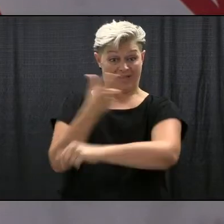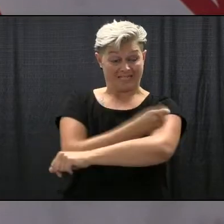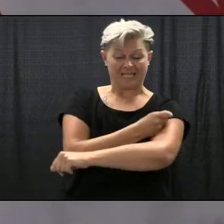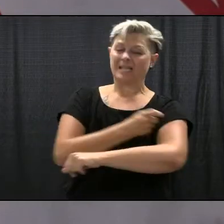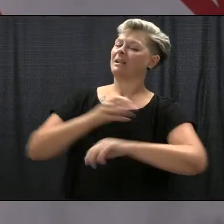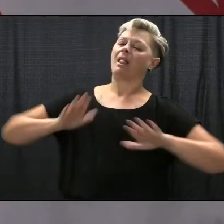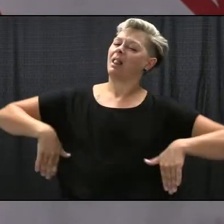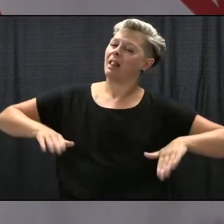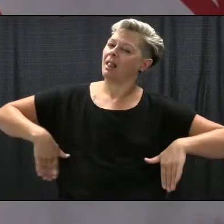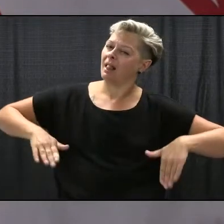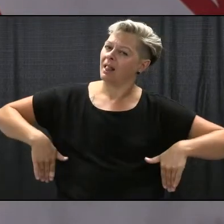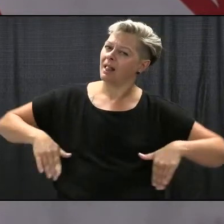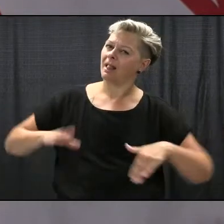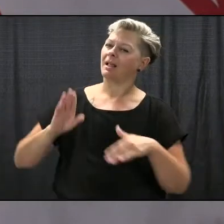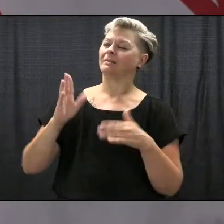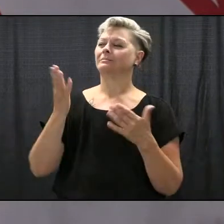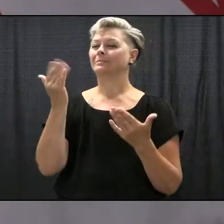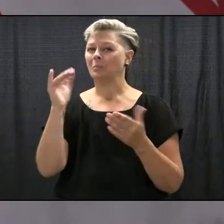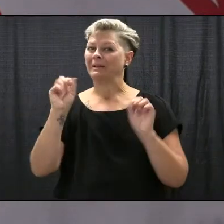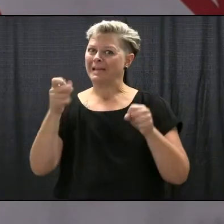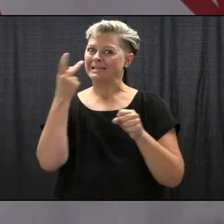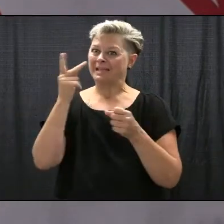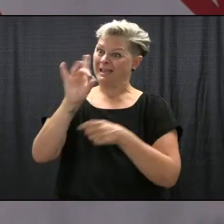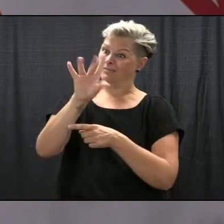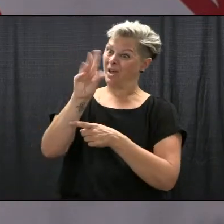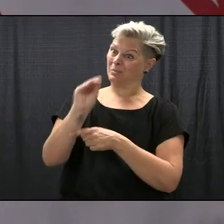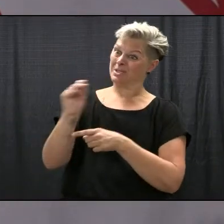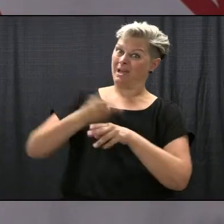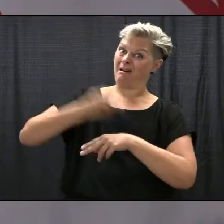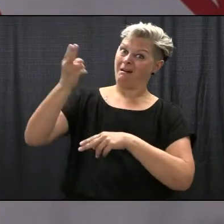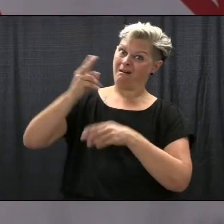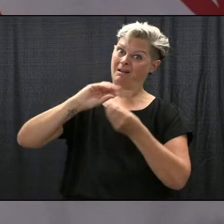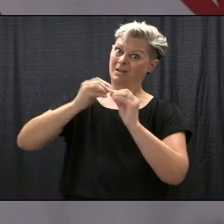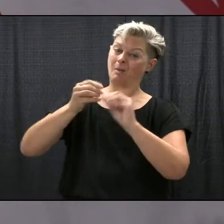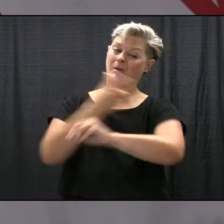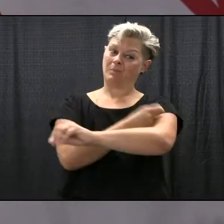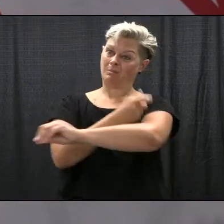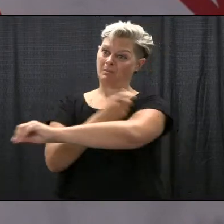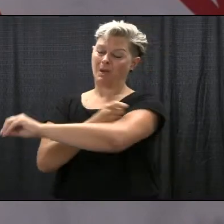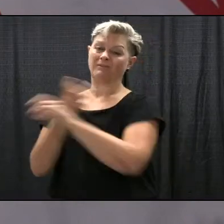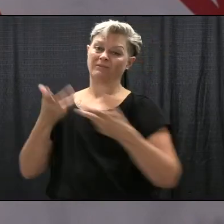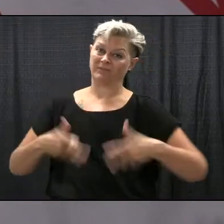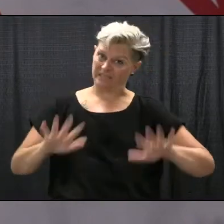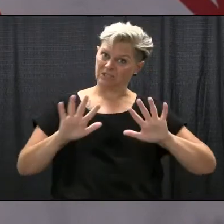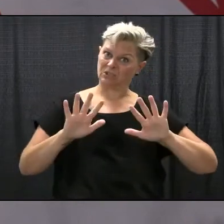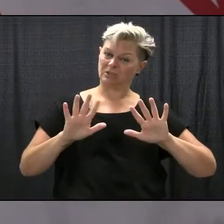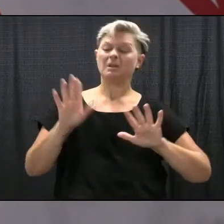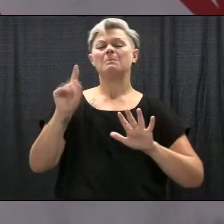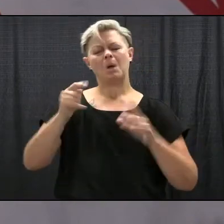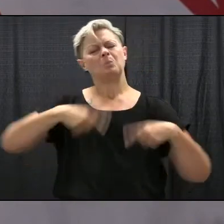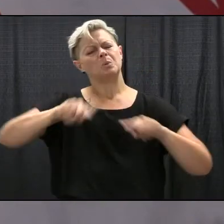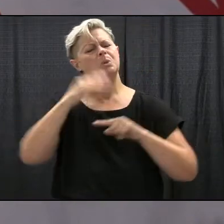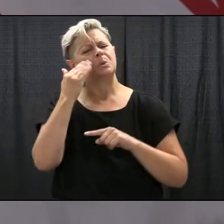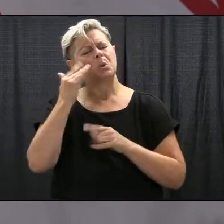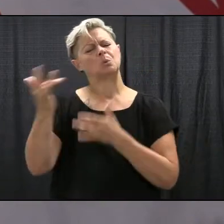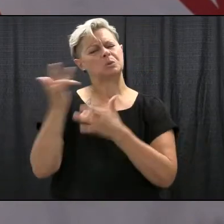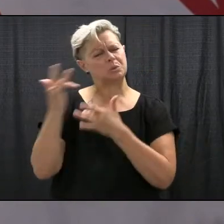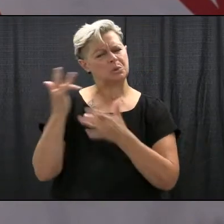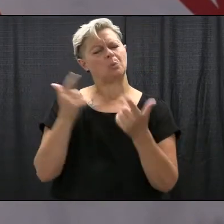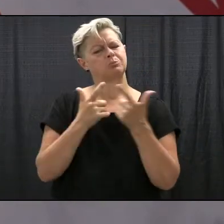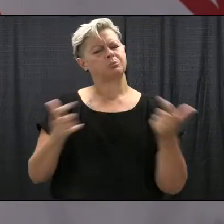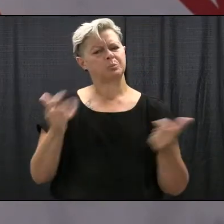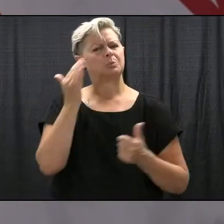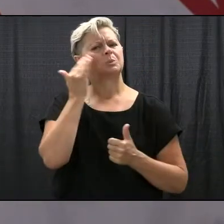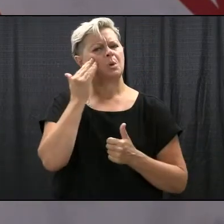certainly something that we're looking at, and we've heard the opinions on it and heard the voices on it, especially when it comes to I